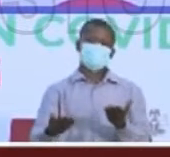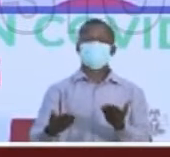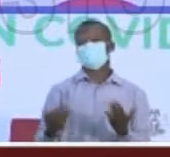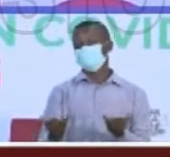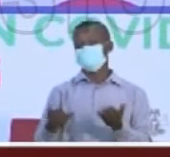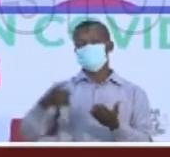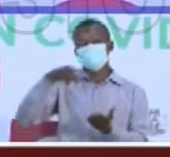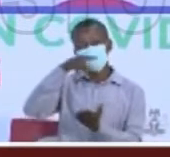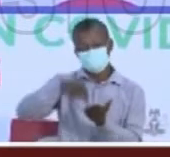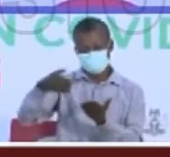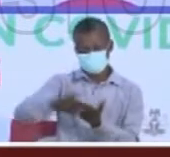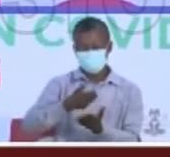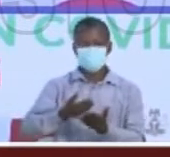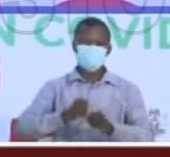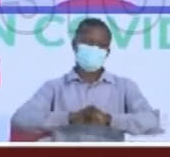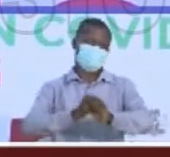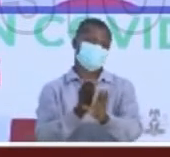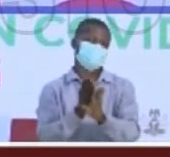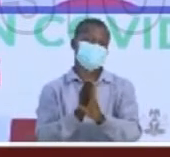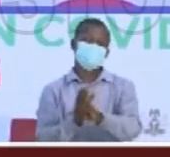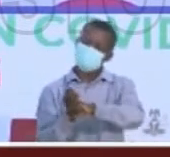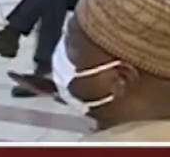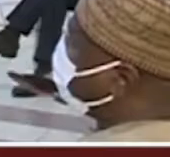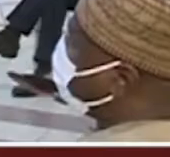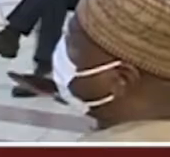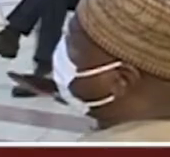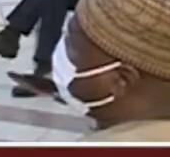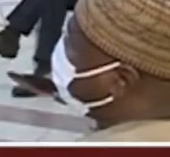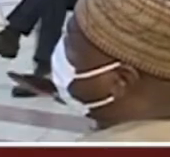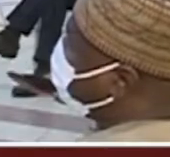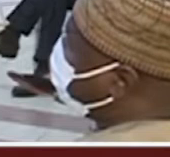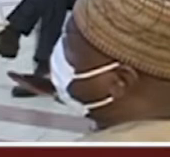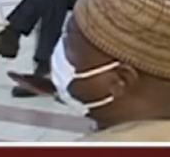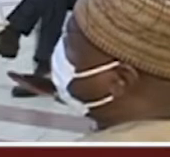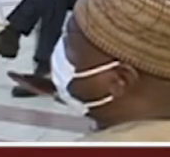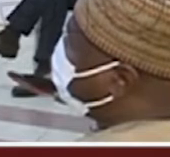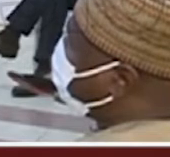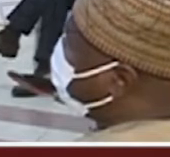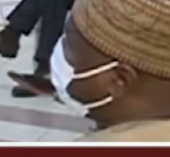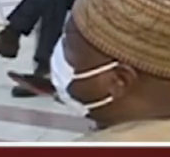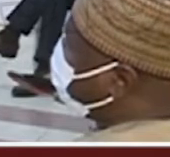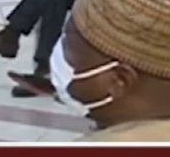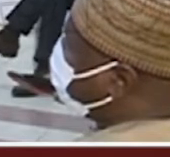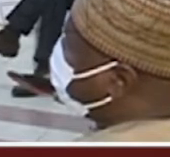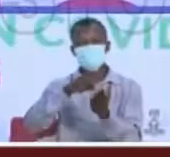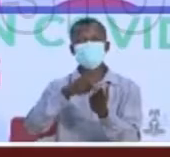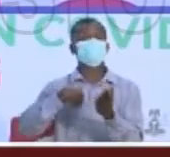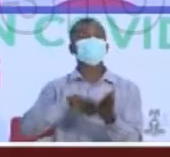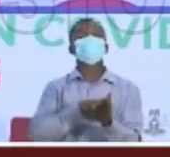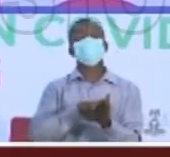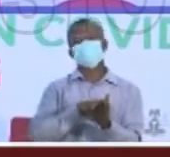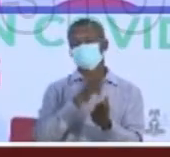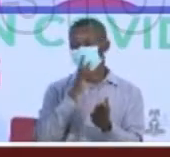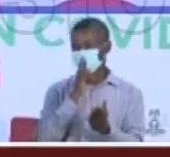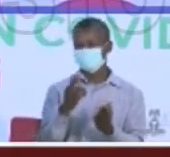these guidelines, we try and offer advice on how to do this safely. And finally, in this particular case, we really want to